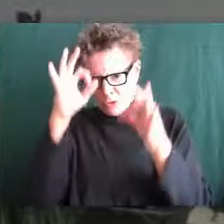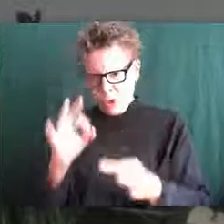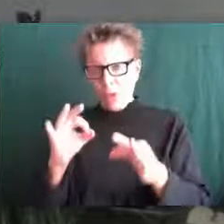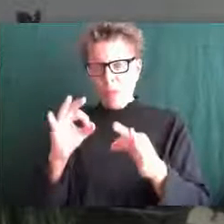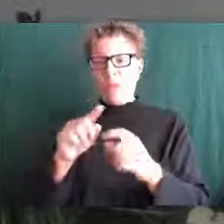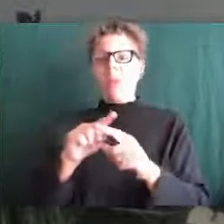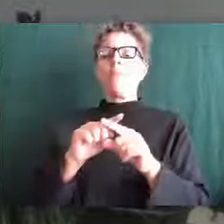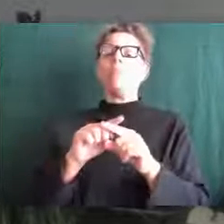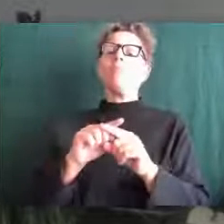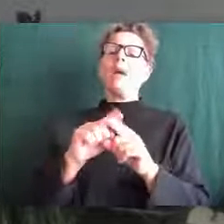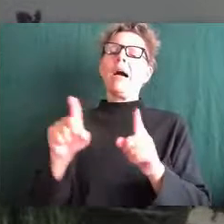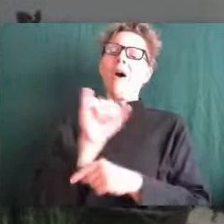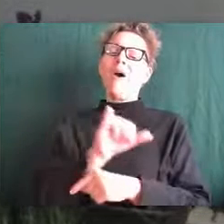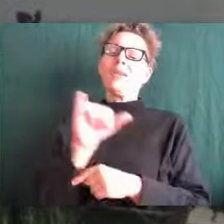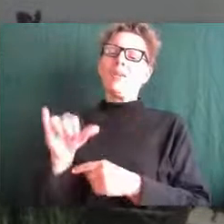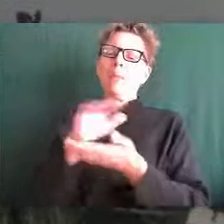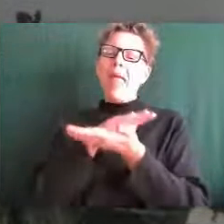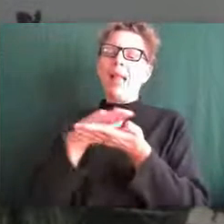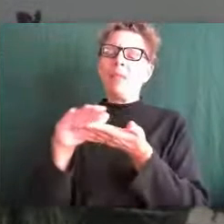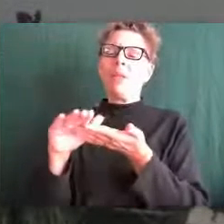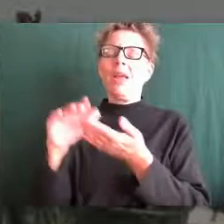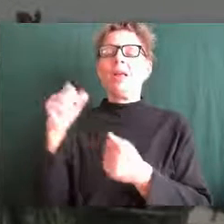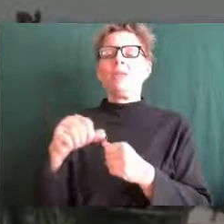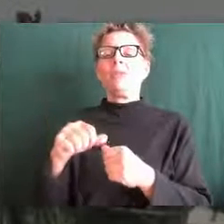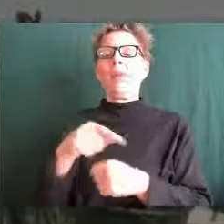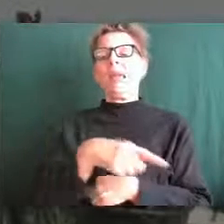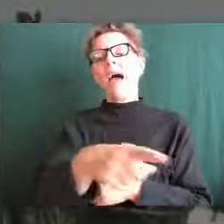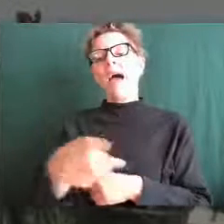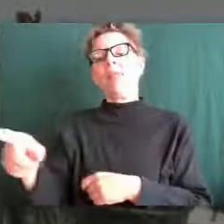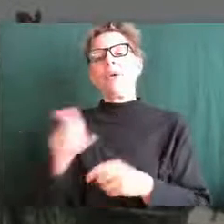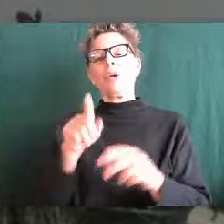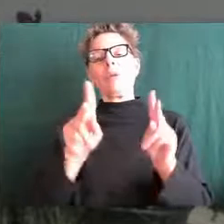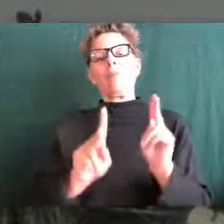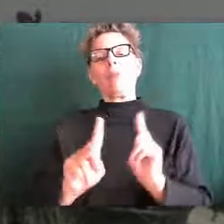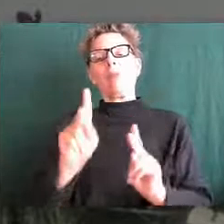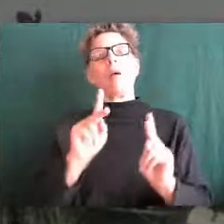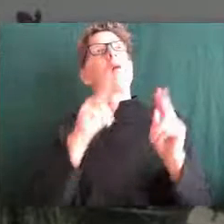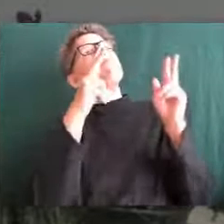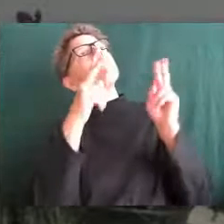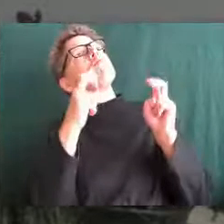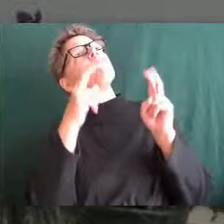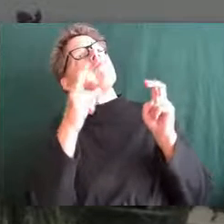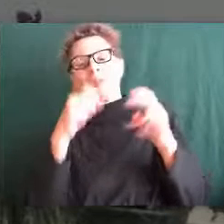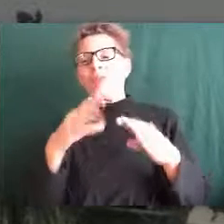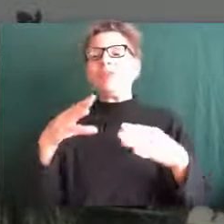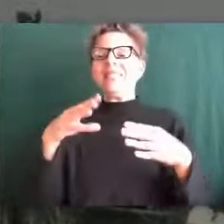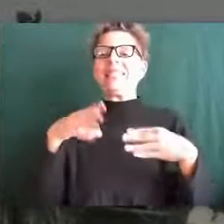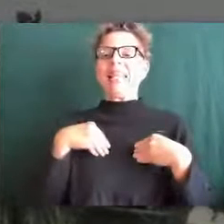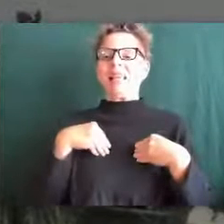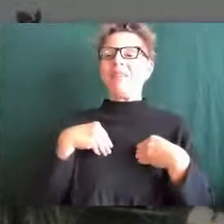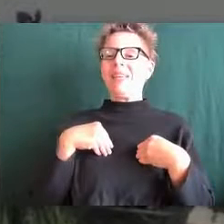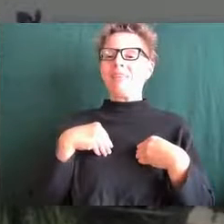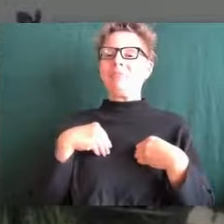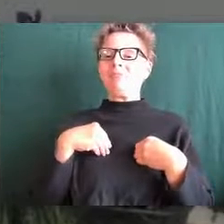very palatable, that could make others receive it very well. She had great communication